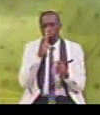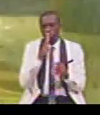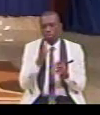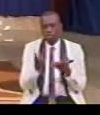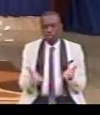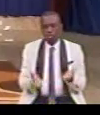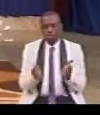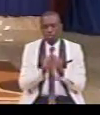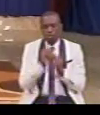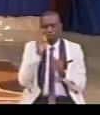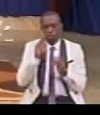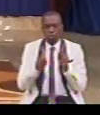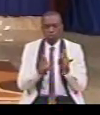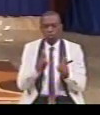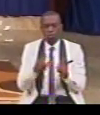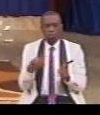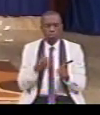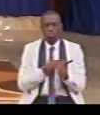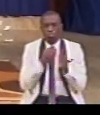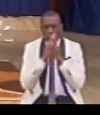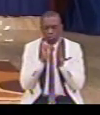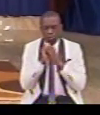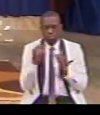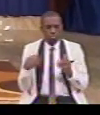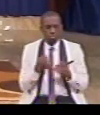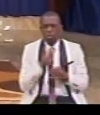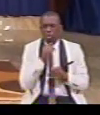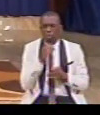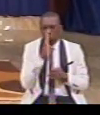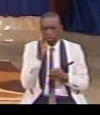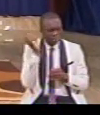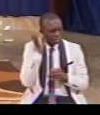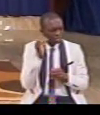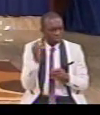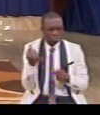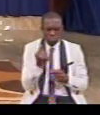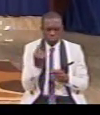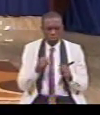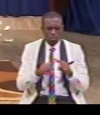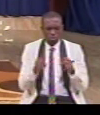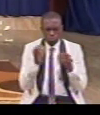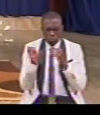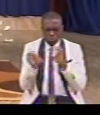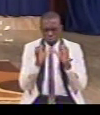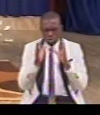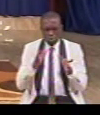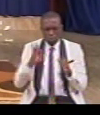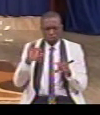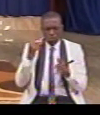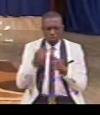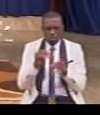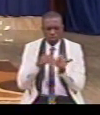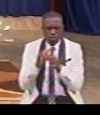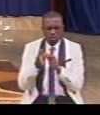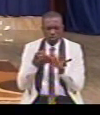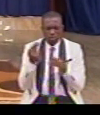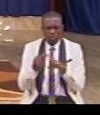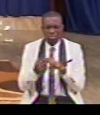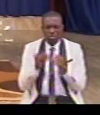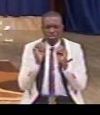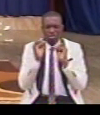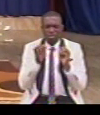people. We pray you will not be hearers only, but will be doers of the word in Jesus' name. Amen. Teach us